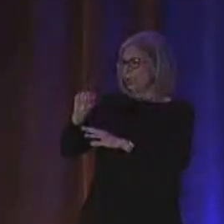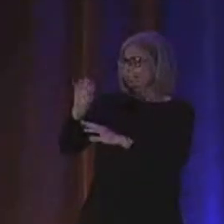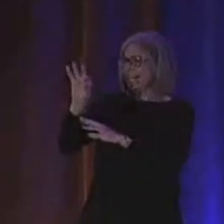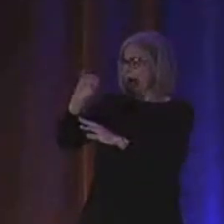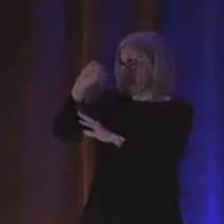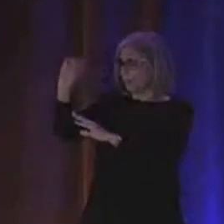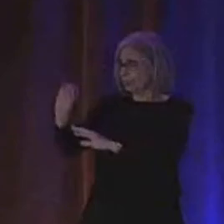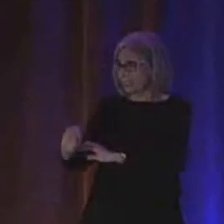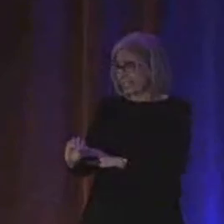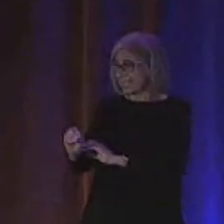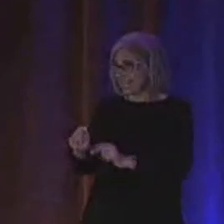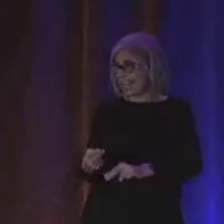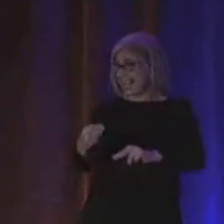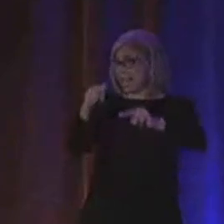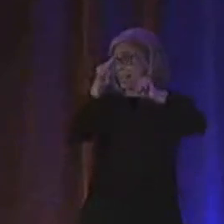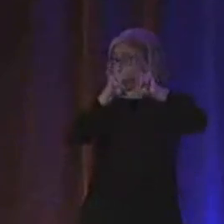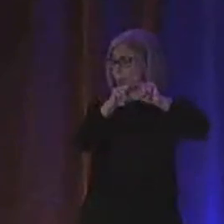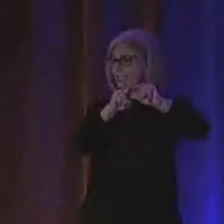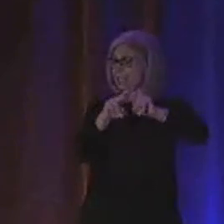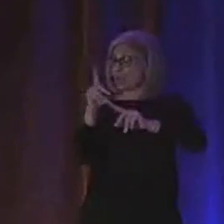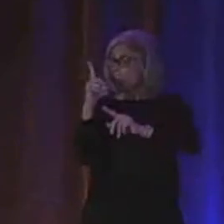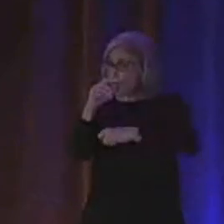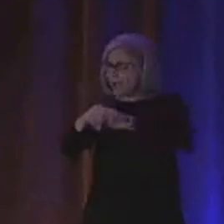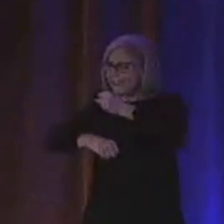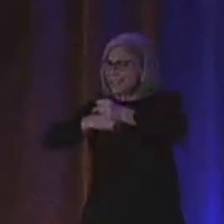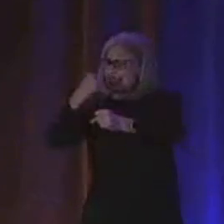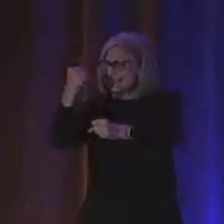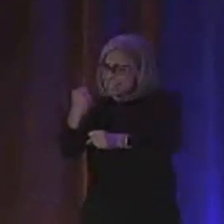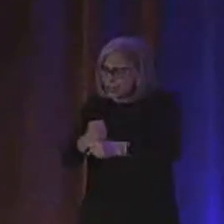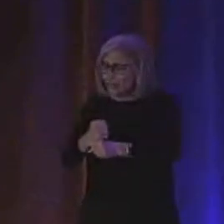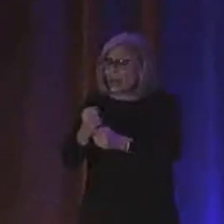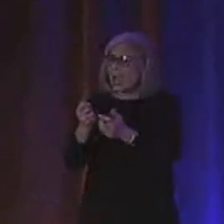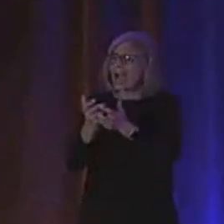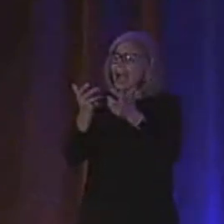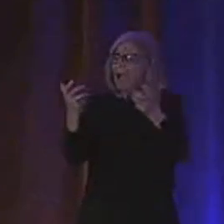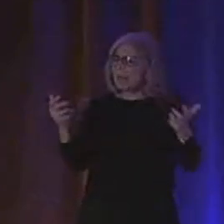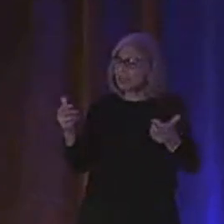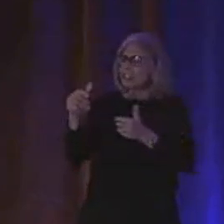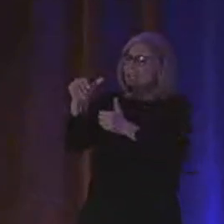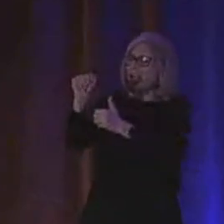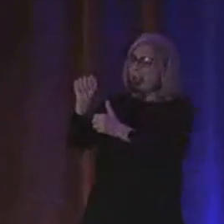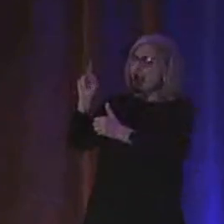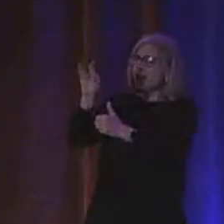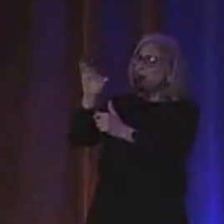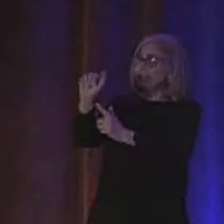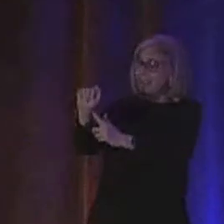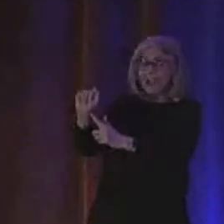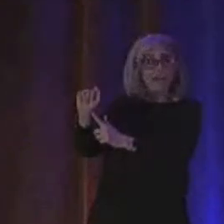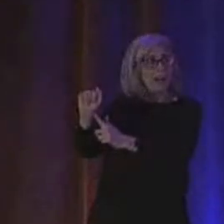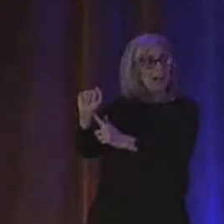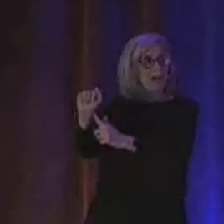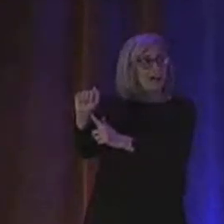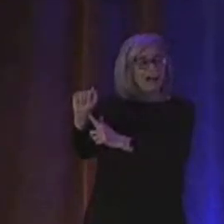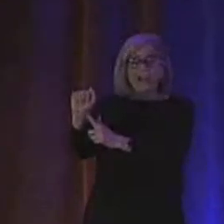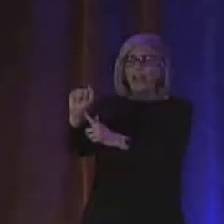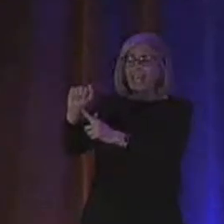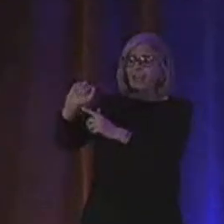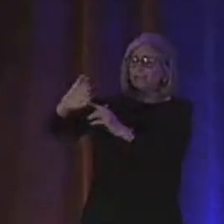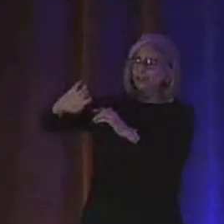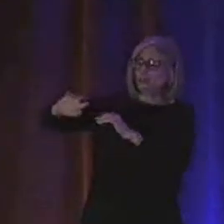29% increase in just 1 year, and the amount of ARIA attributes has nearly